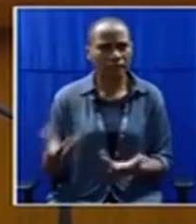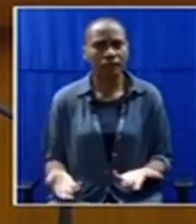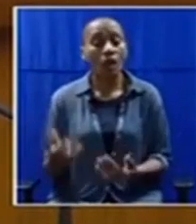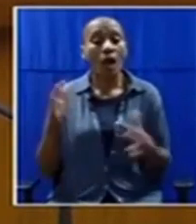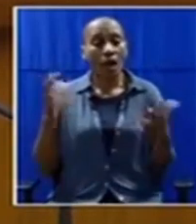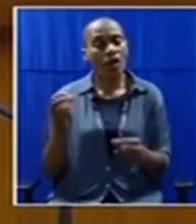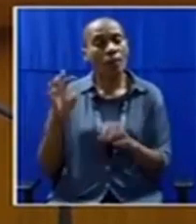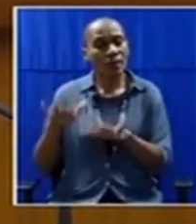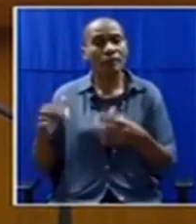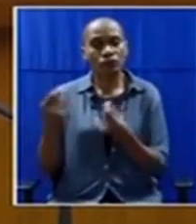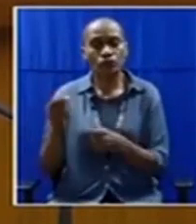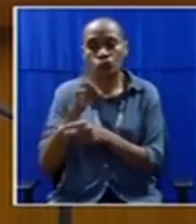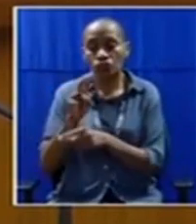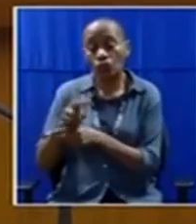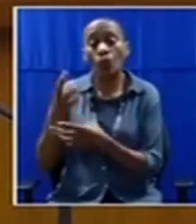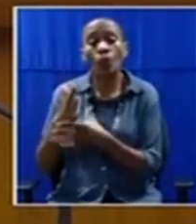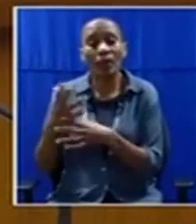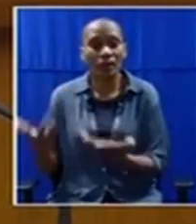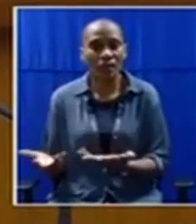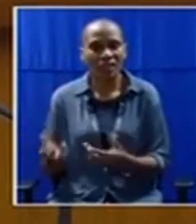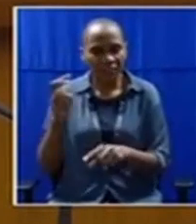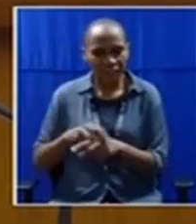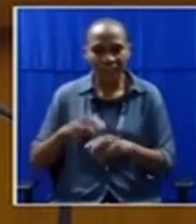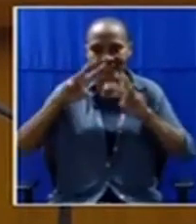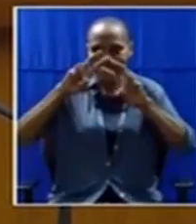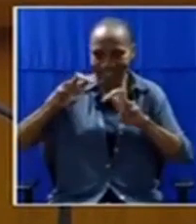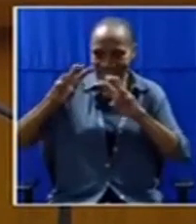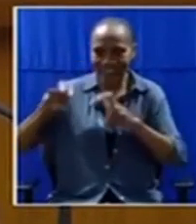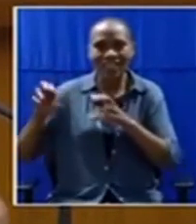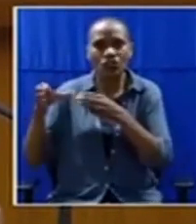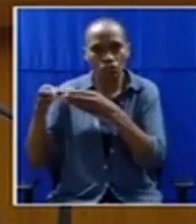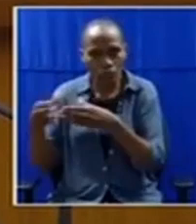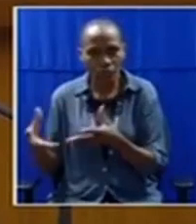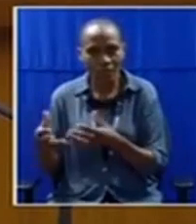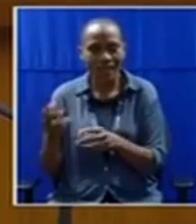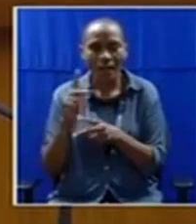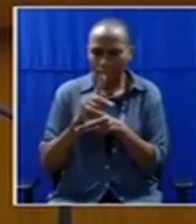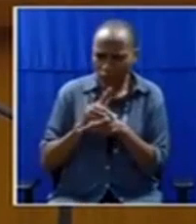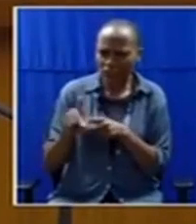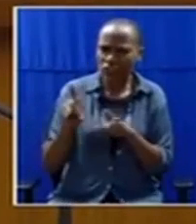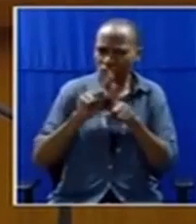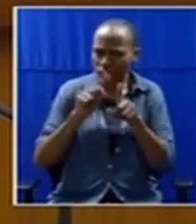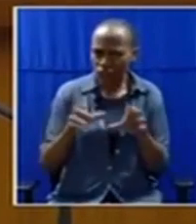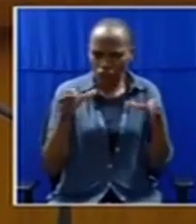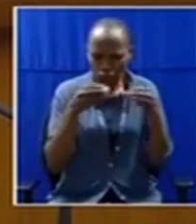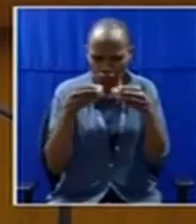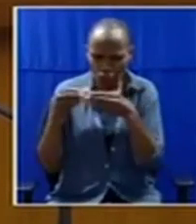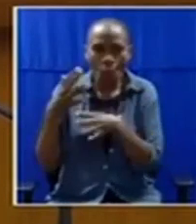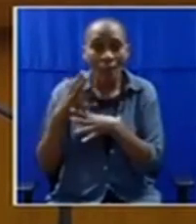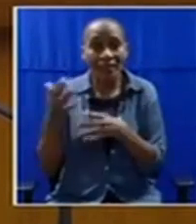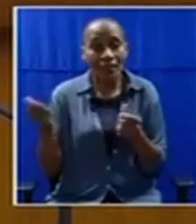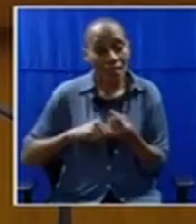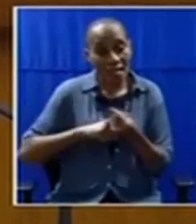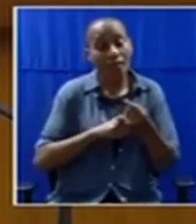work adequately, it must have world-class research, legal and other professional capacity assisting committees of